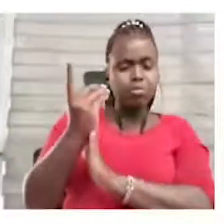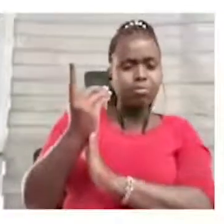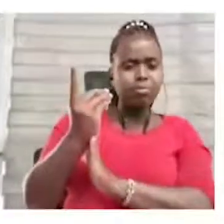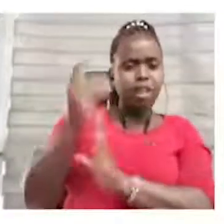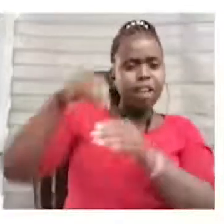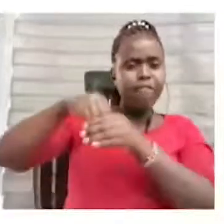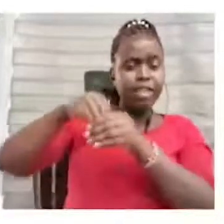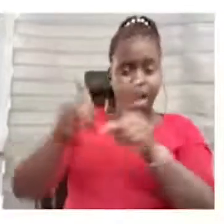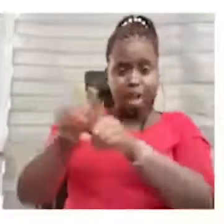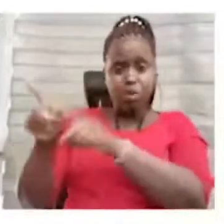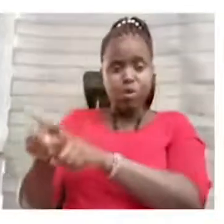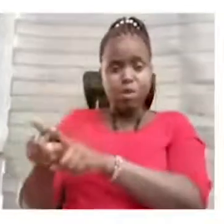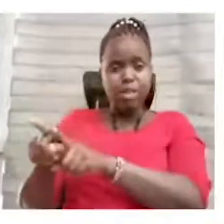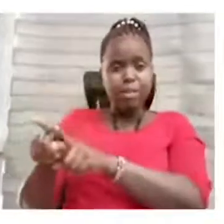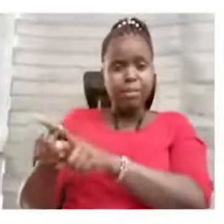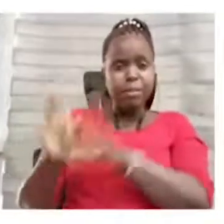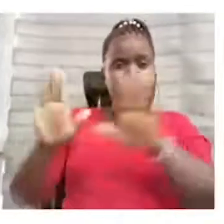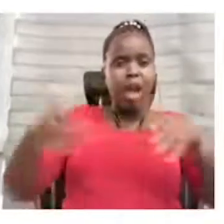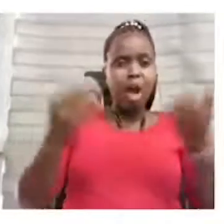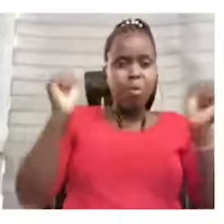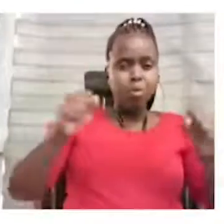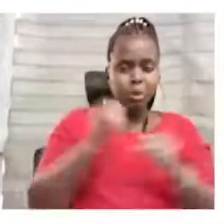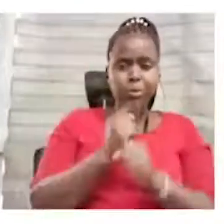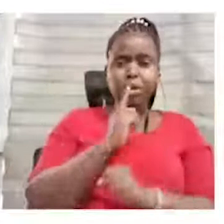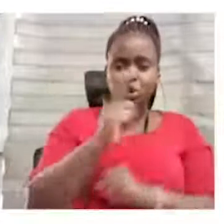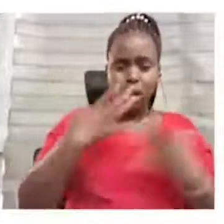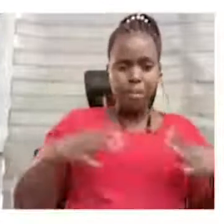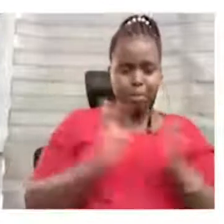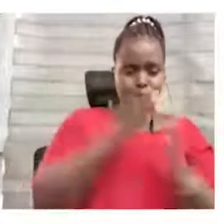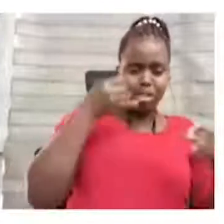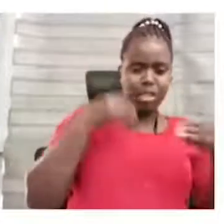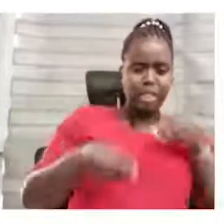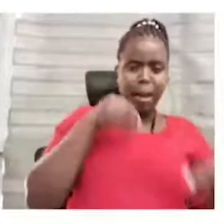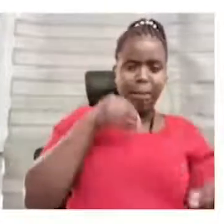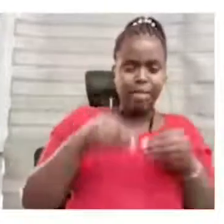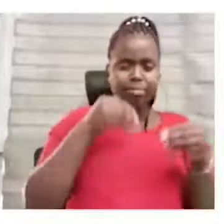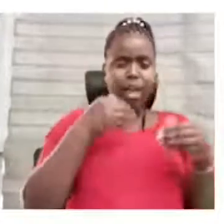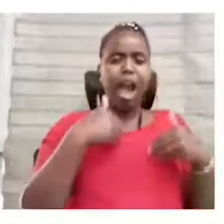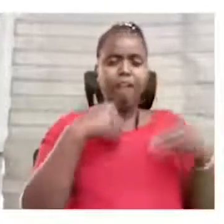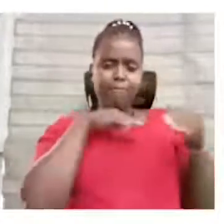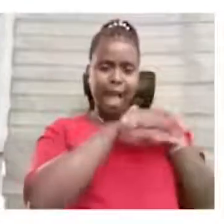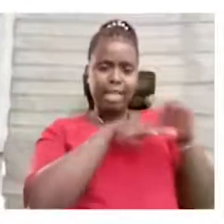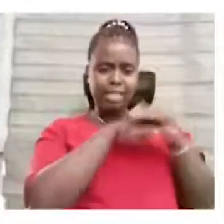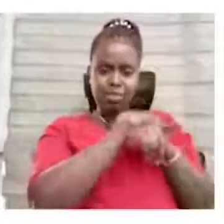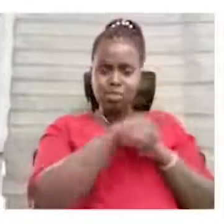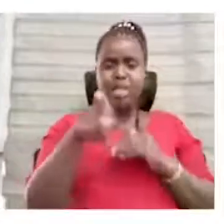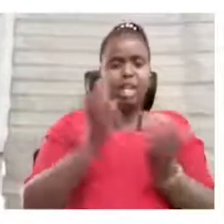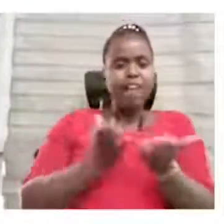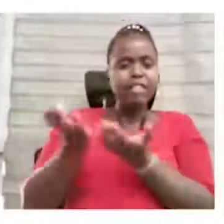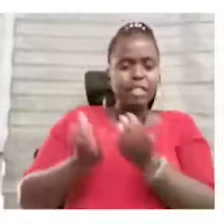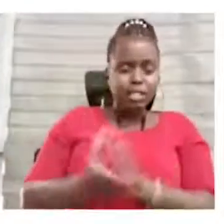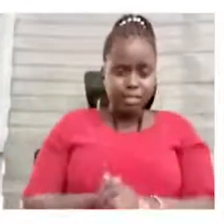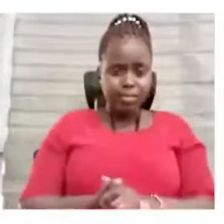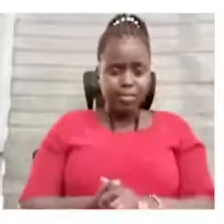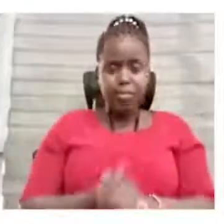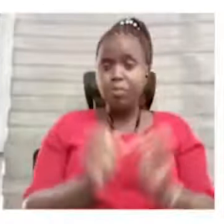also how we can ensure that people with disabilities have access to these products and services. Anyway,